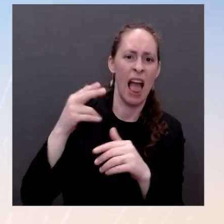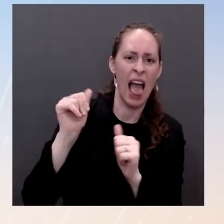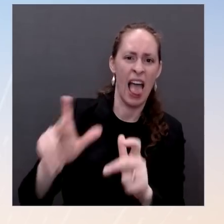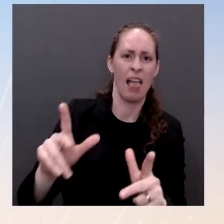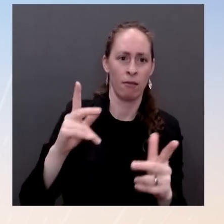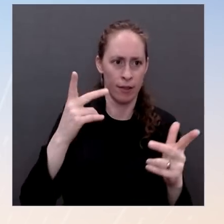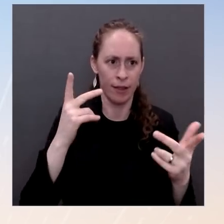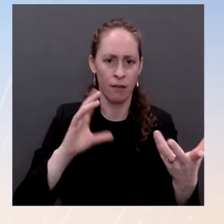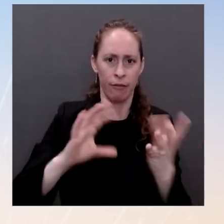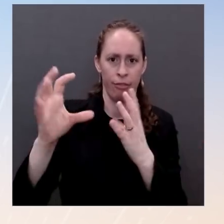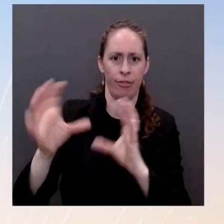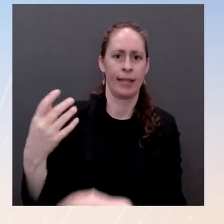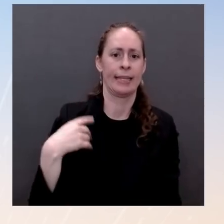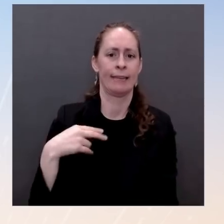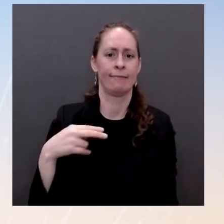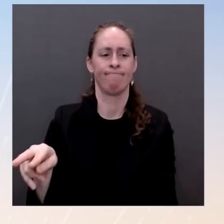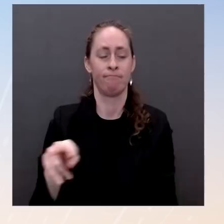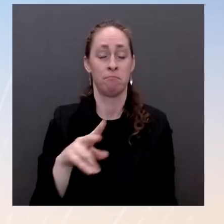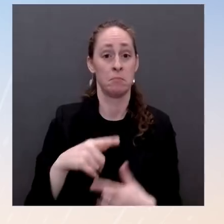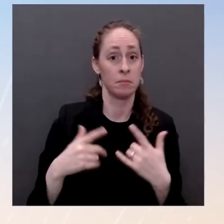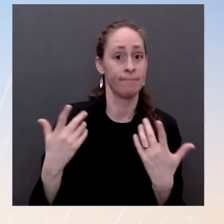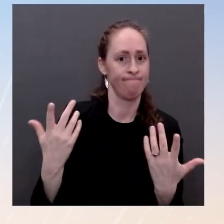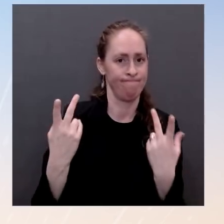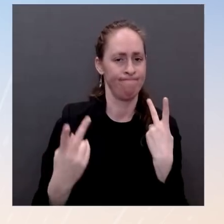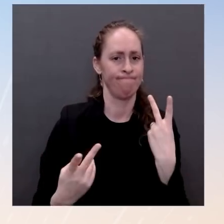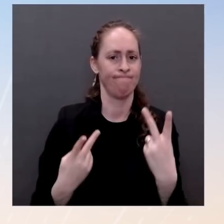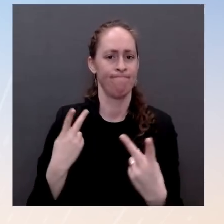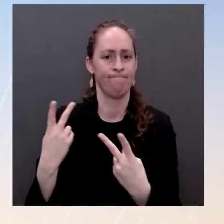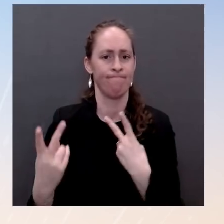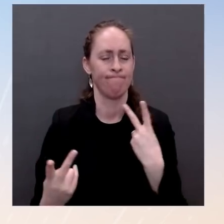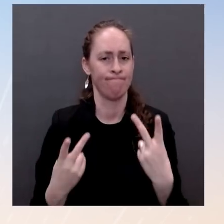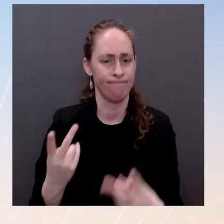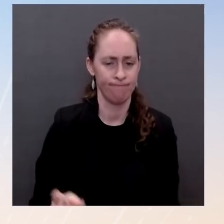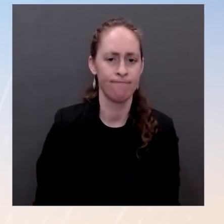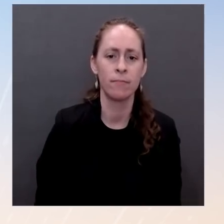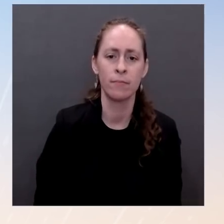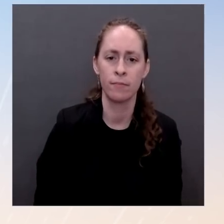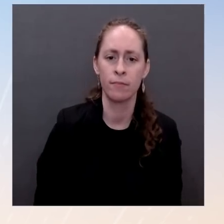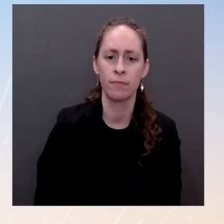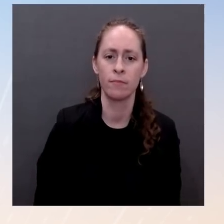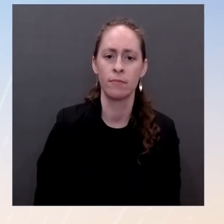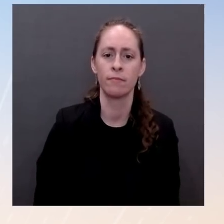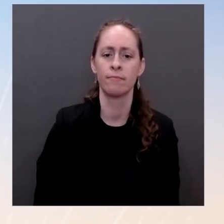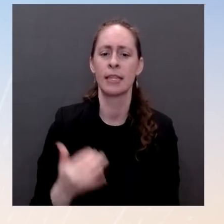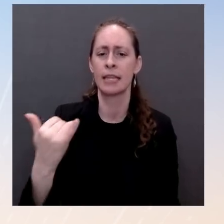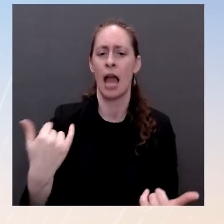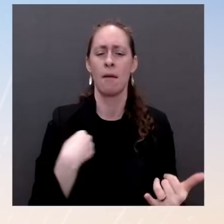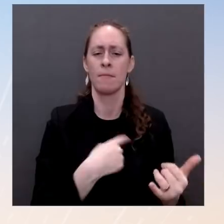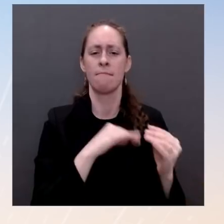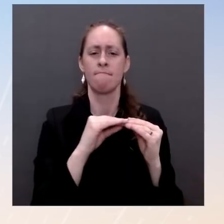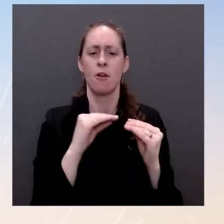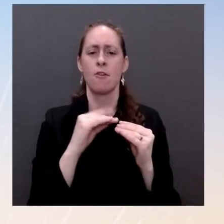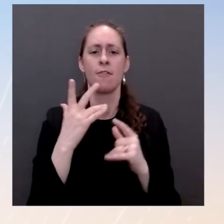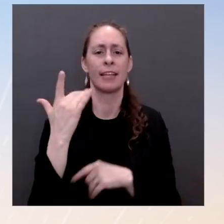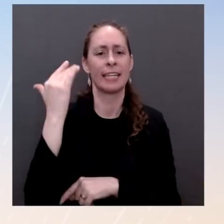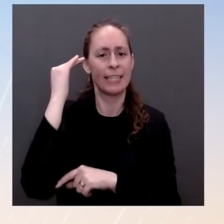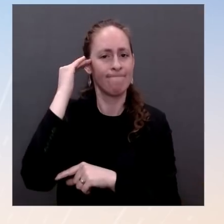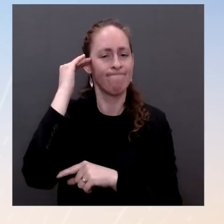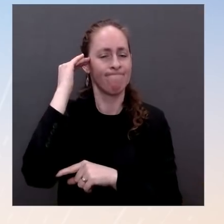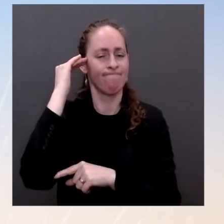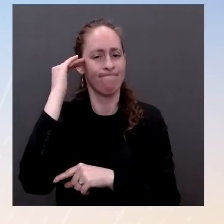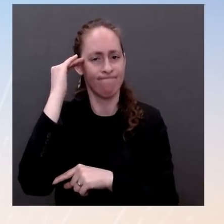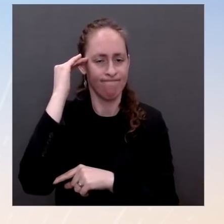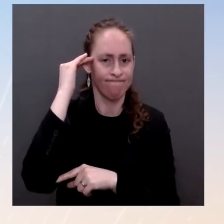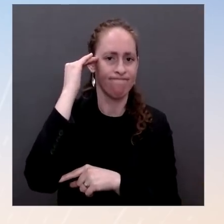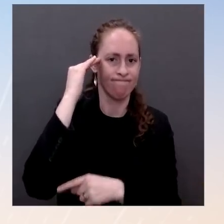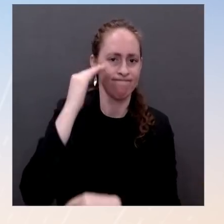something we have certainly been amping and increasing our focus on as a threat that's emerging but has been the case for the last several